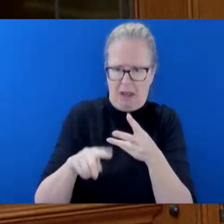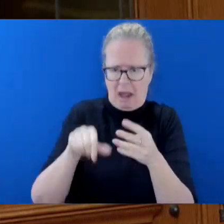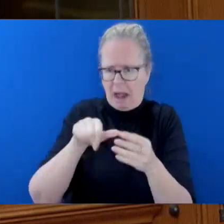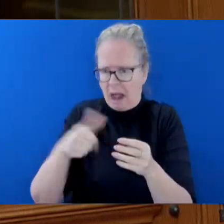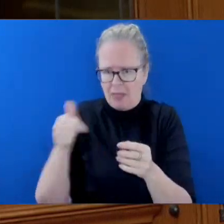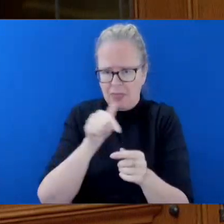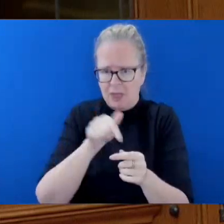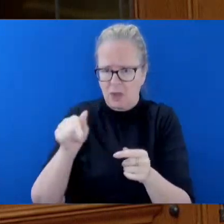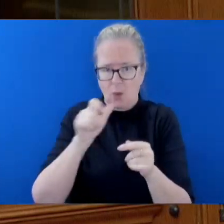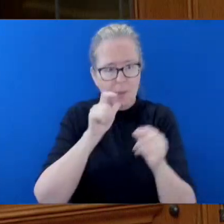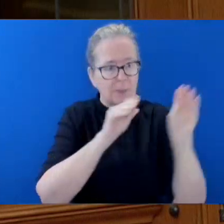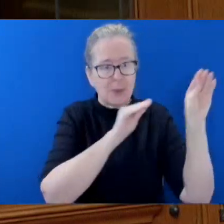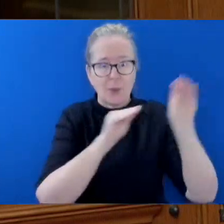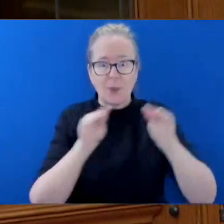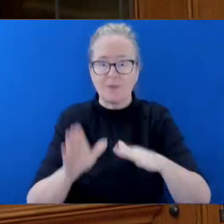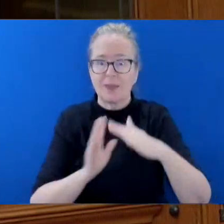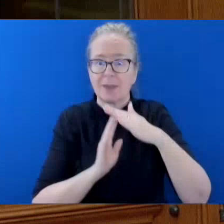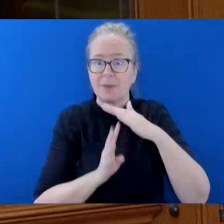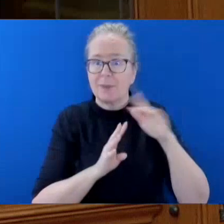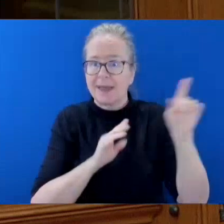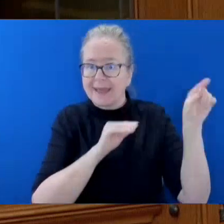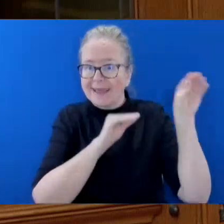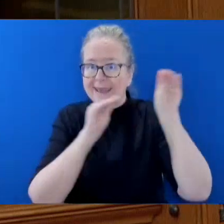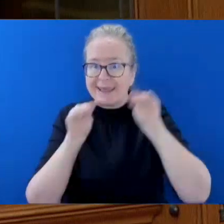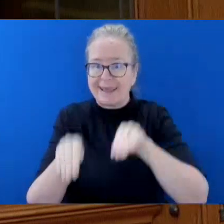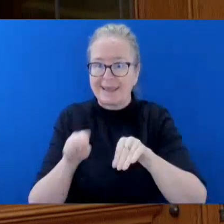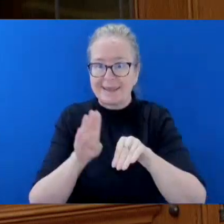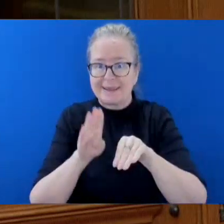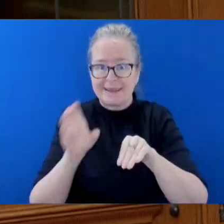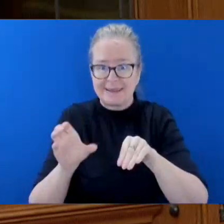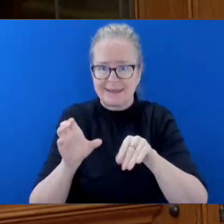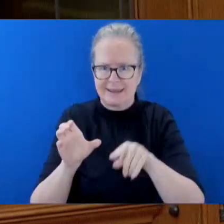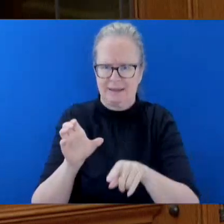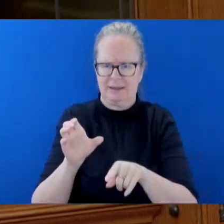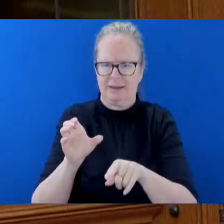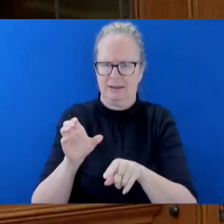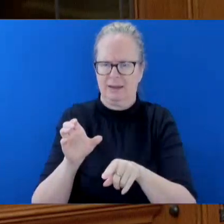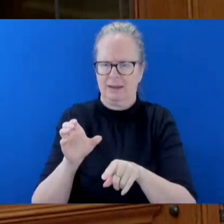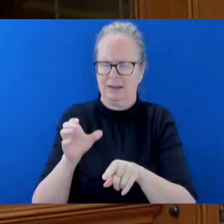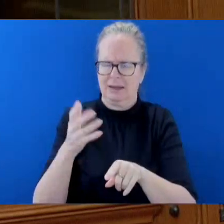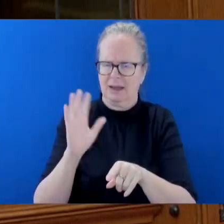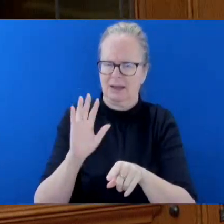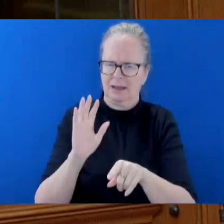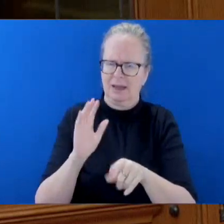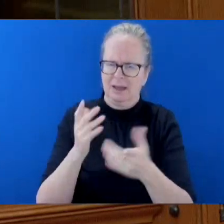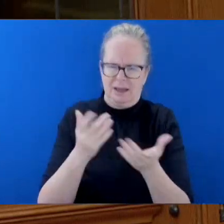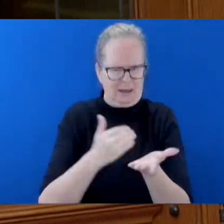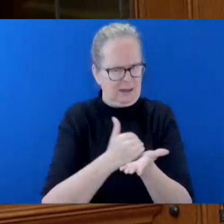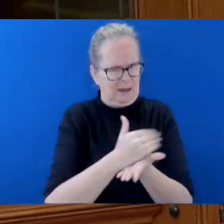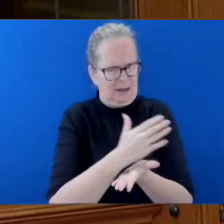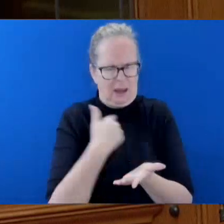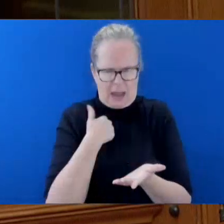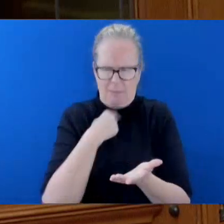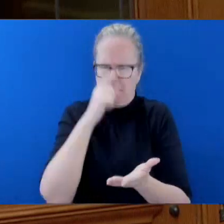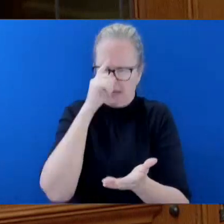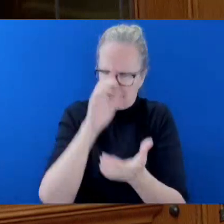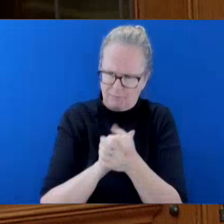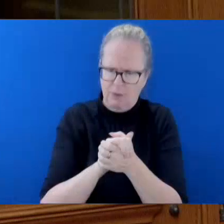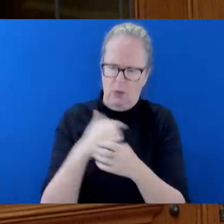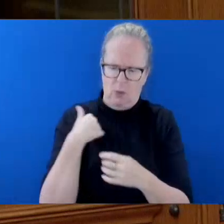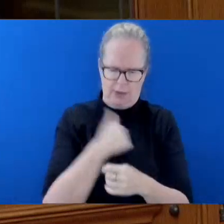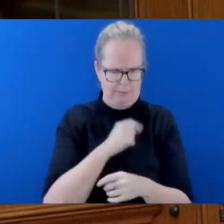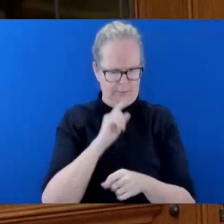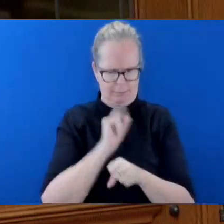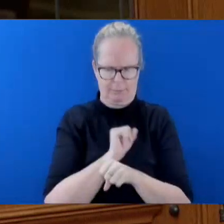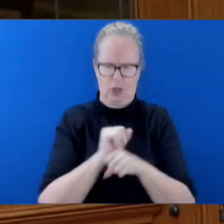British Columbia. Mr. Speaker, I believe we are British Columbians in this province, no matter where you come from,